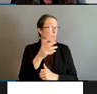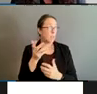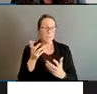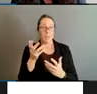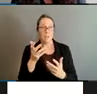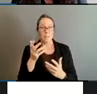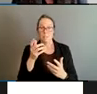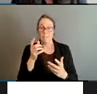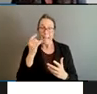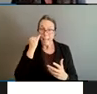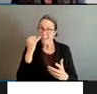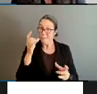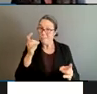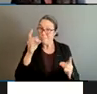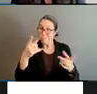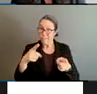have a disaster in Texas,